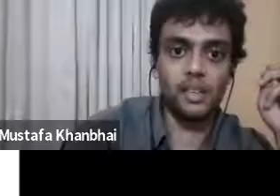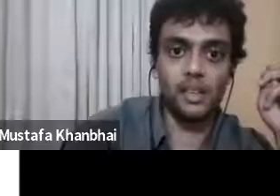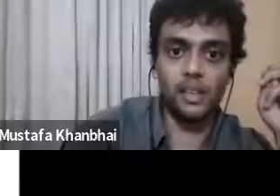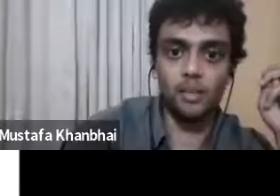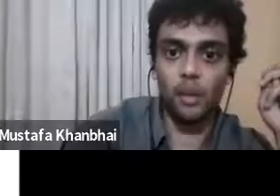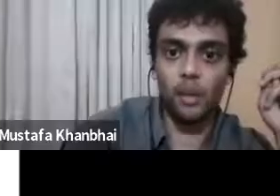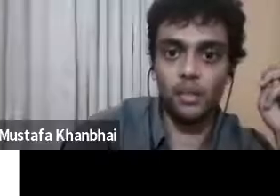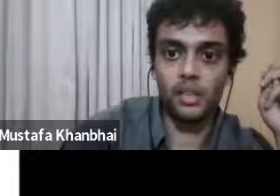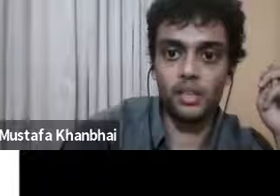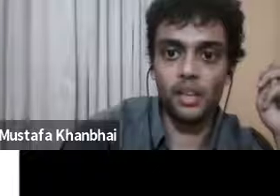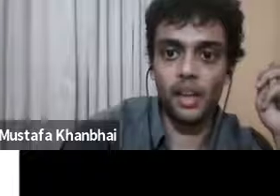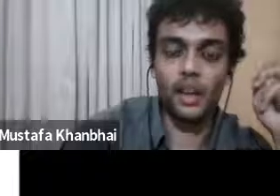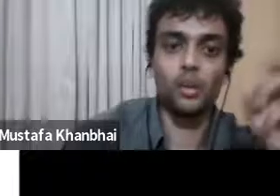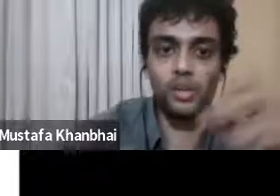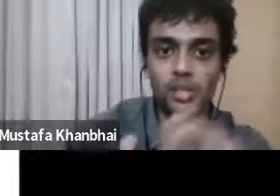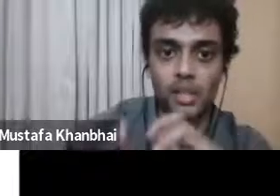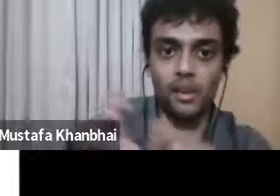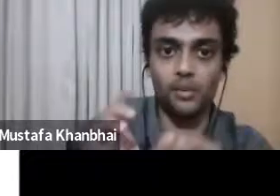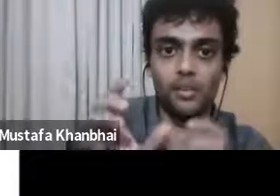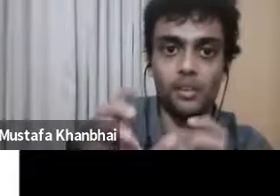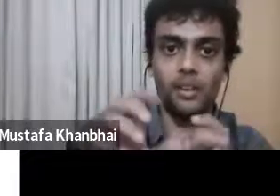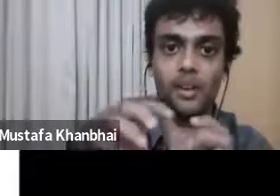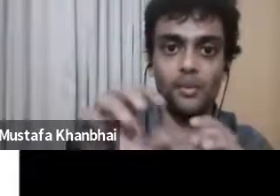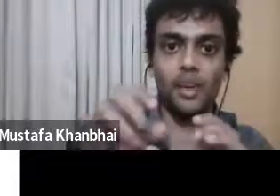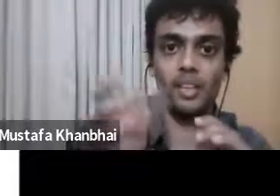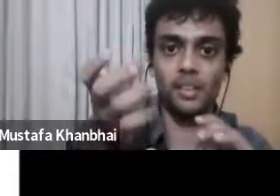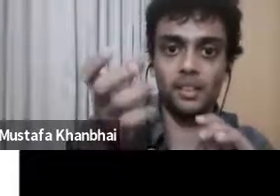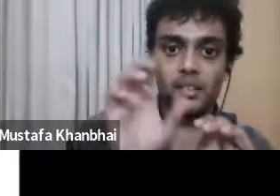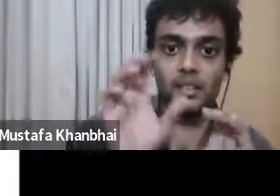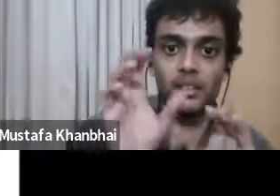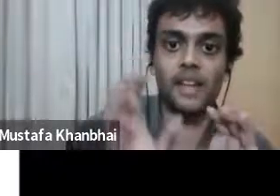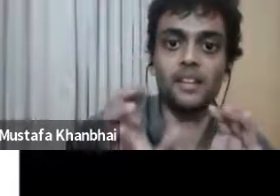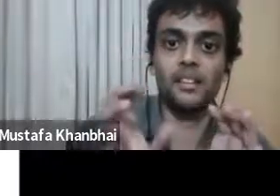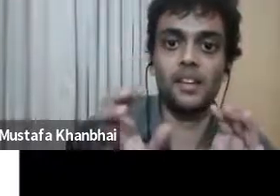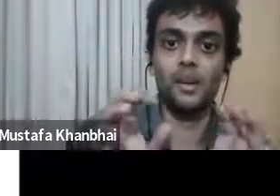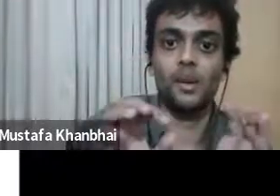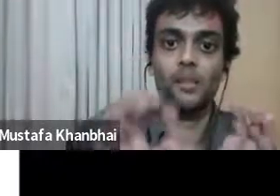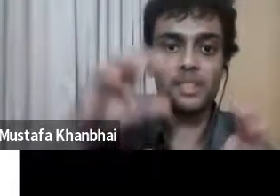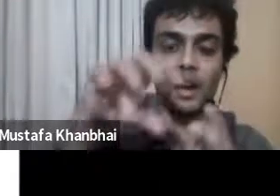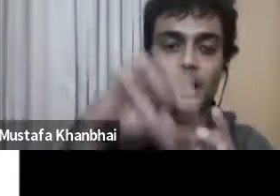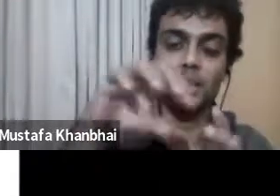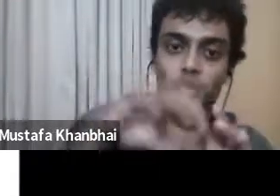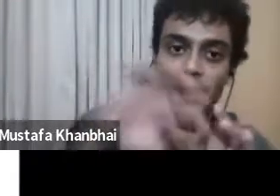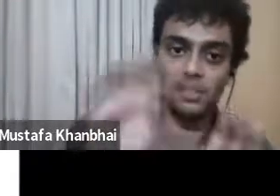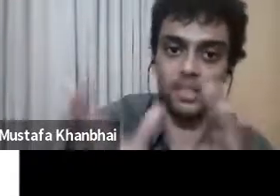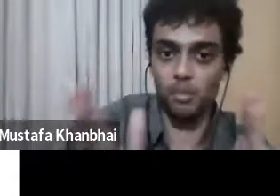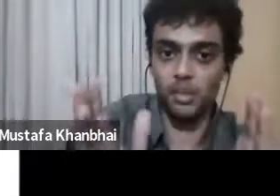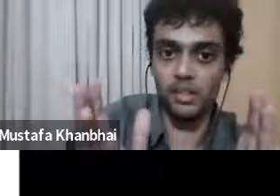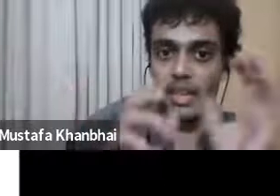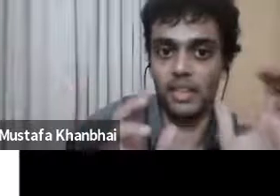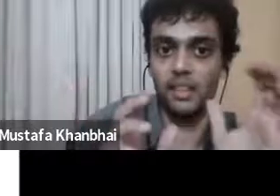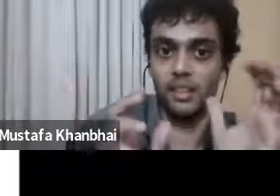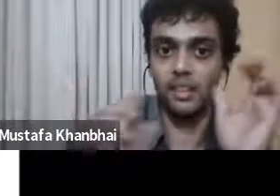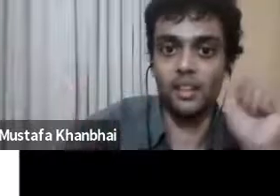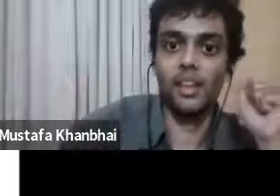are nesting in the palm trees, and how she has kind of very like very snugly placed these